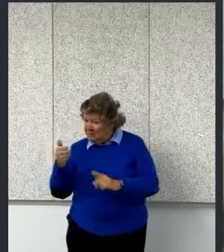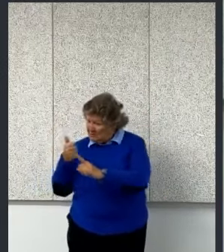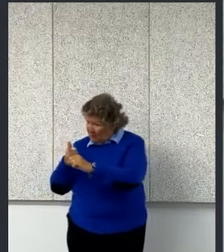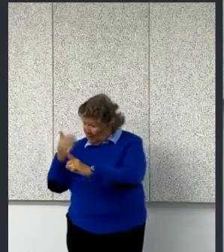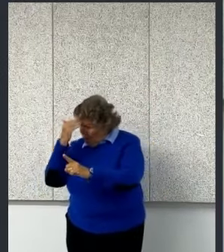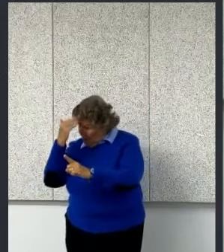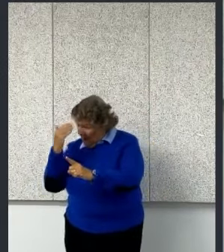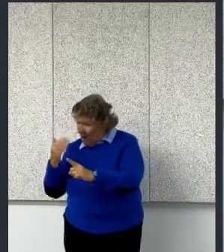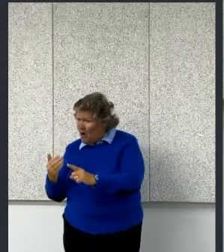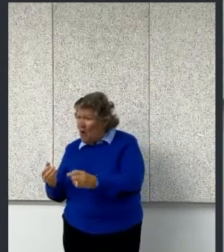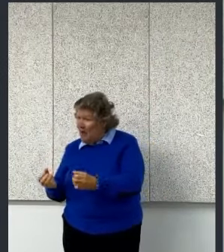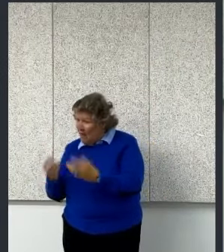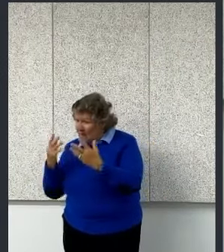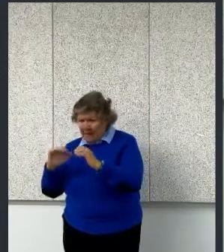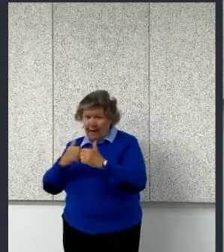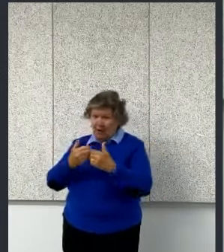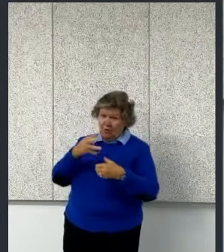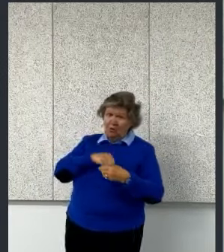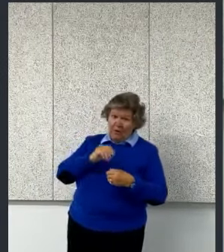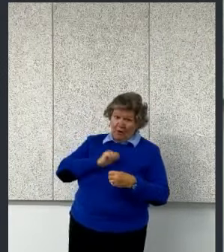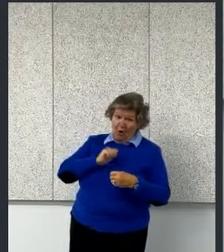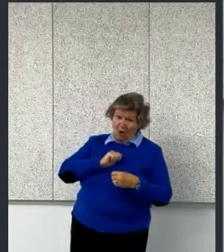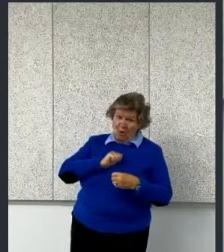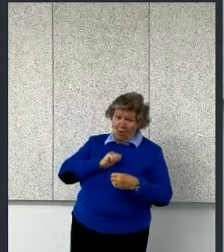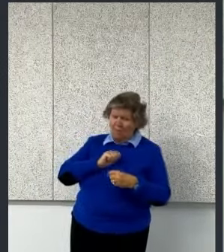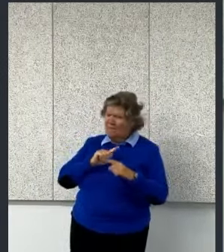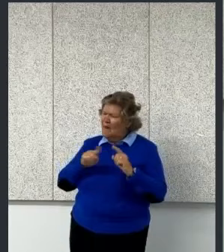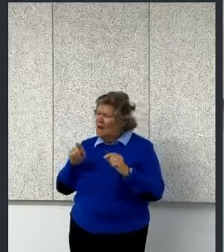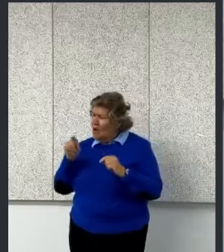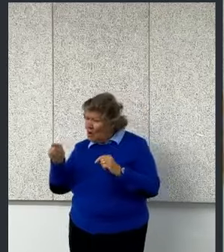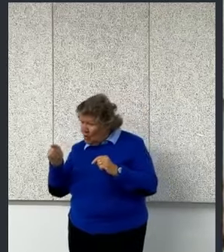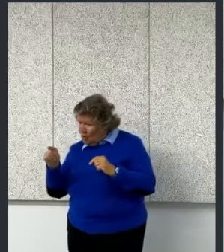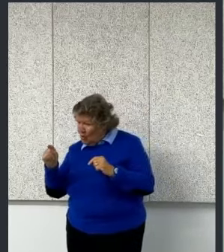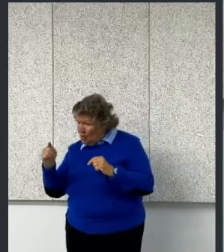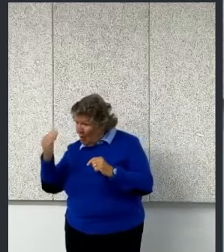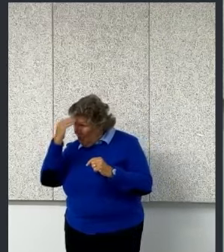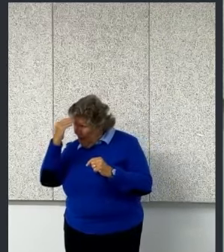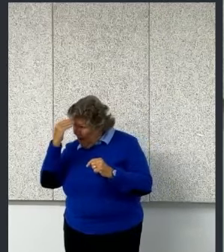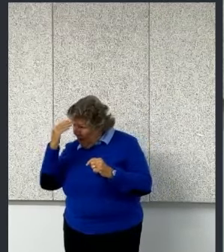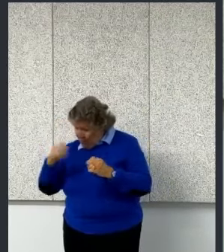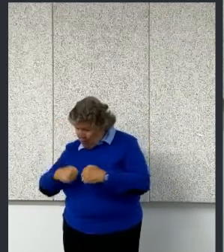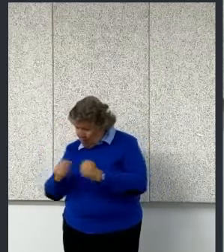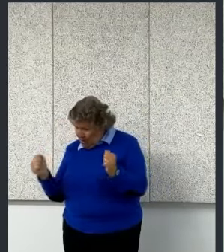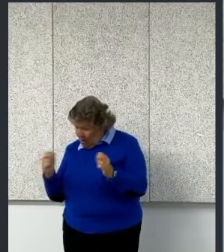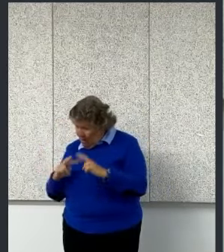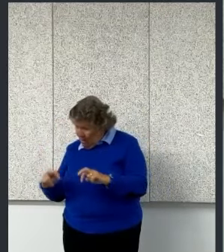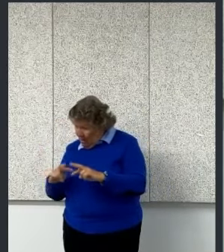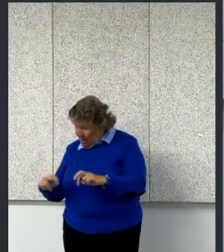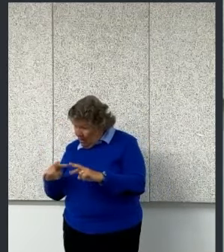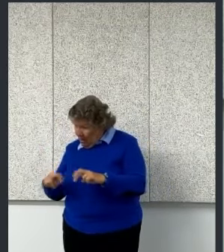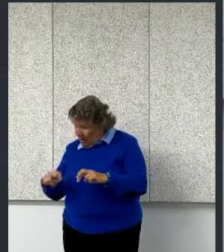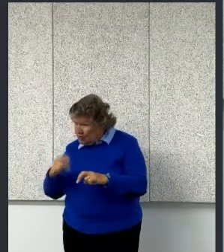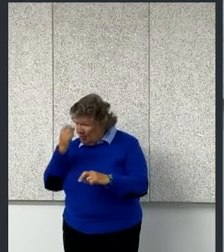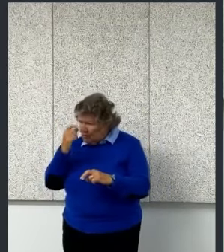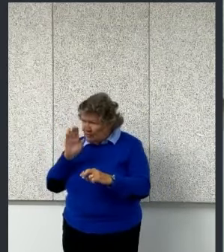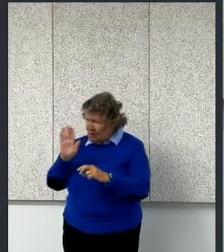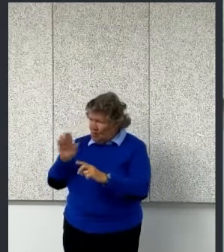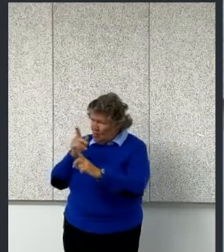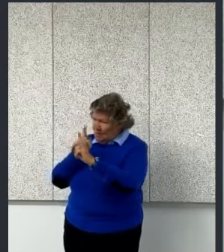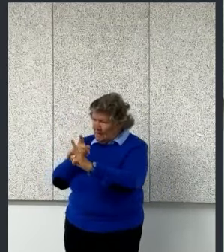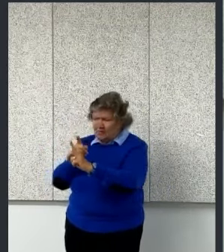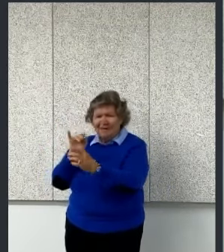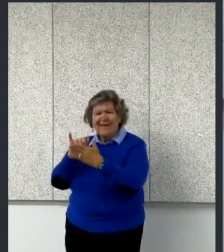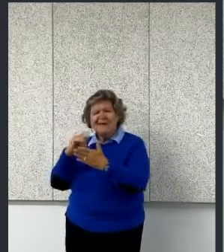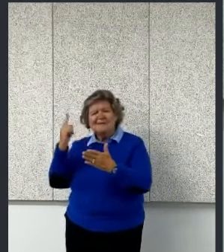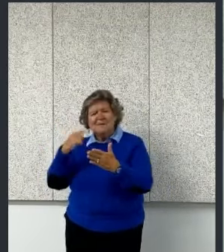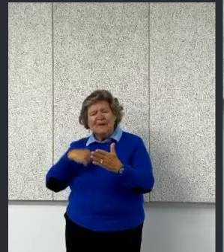including all of ours, how self-aware are we in what we're really doing to actualize that mission? So that is